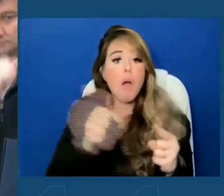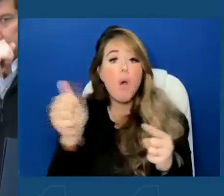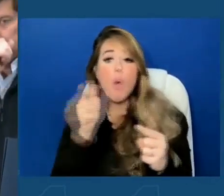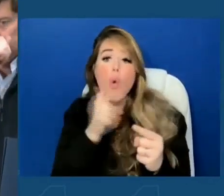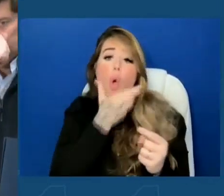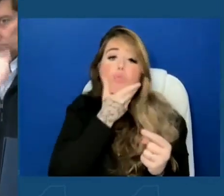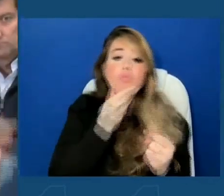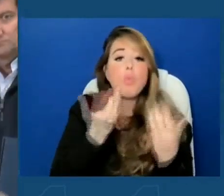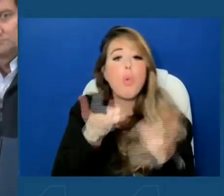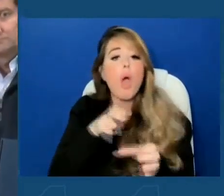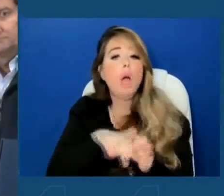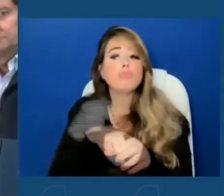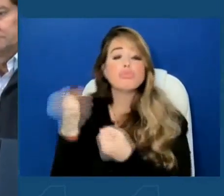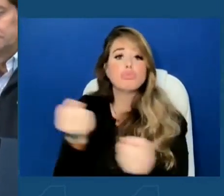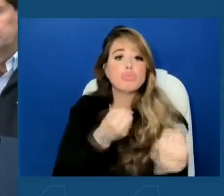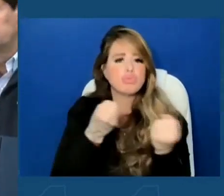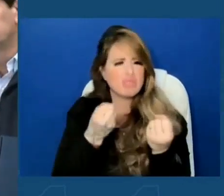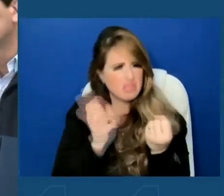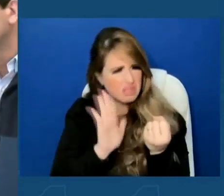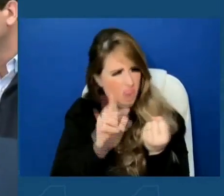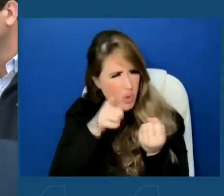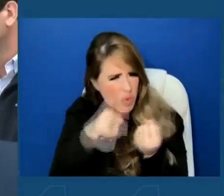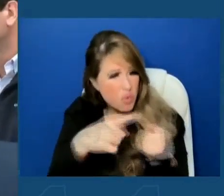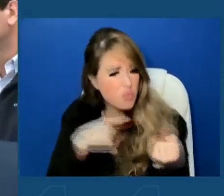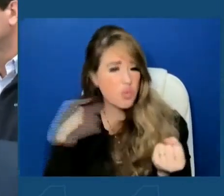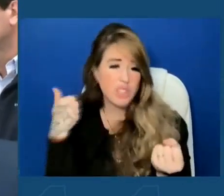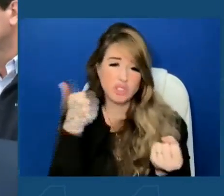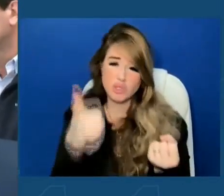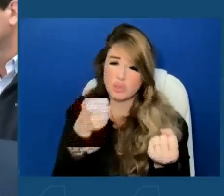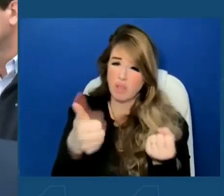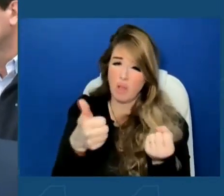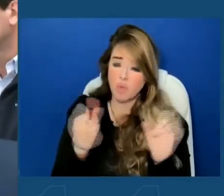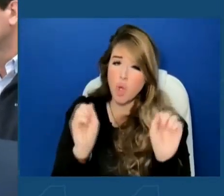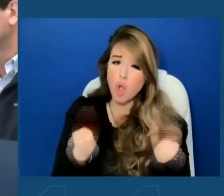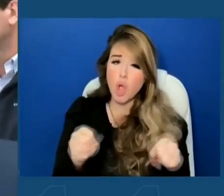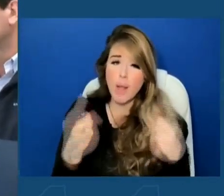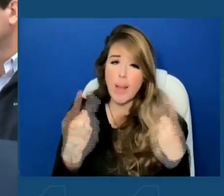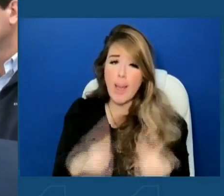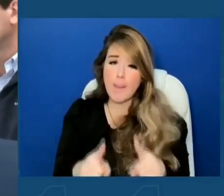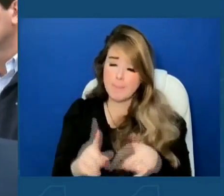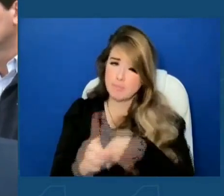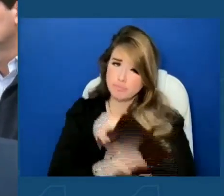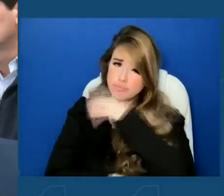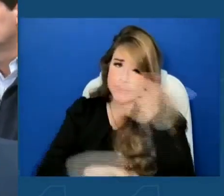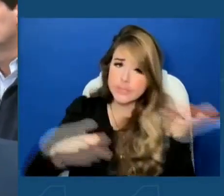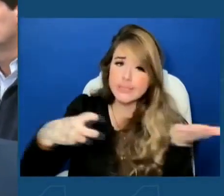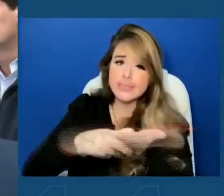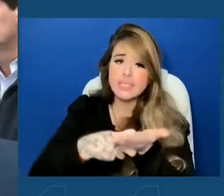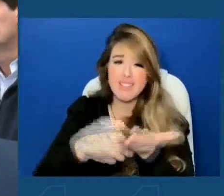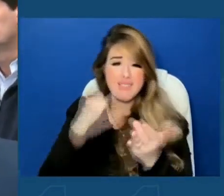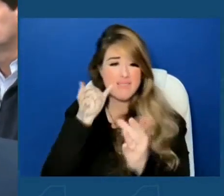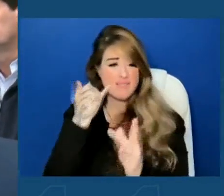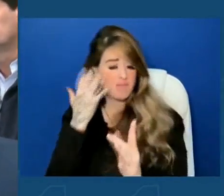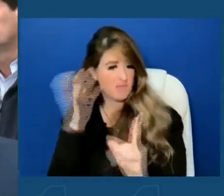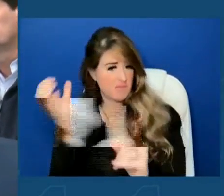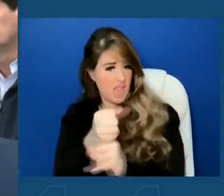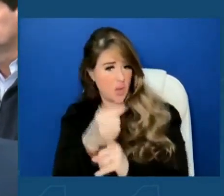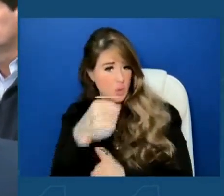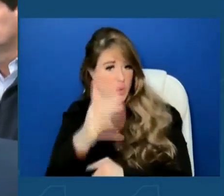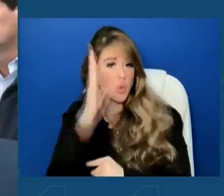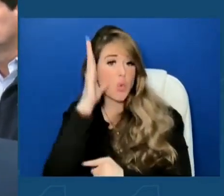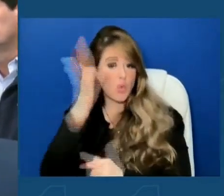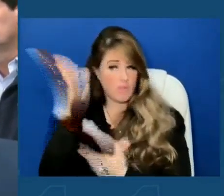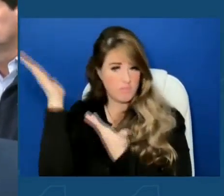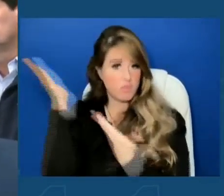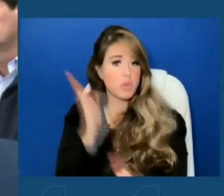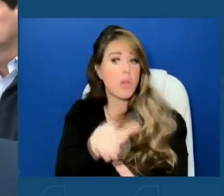are risking getting a ticket in a very embarrassing situation if you are caught, and we're going to be bringing reinforcements to enforce this.